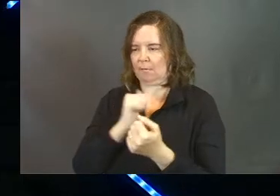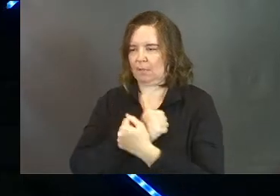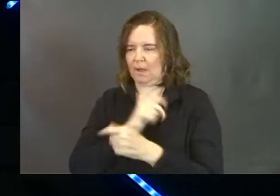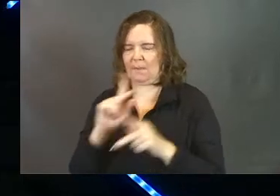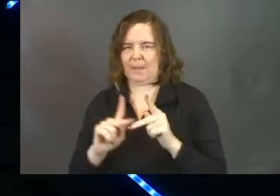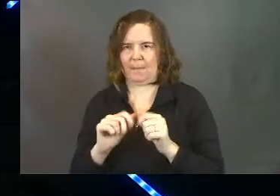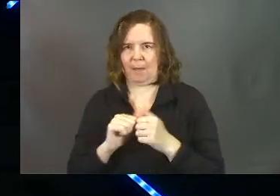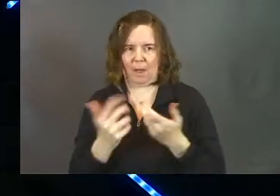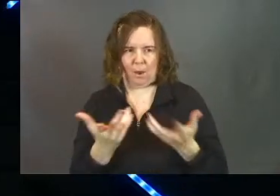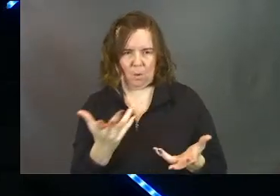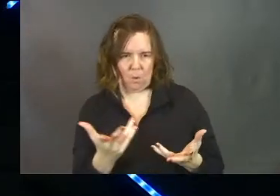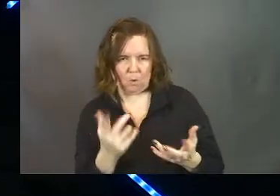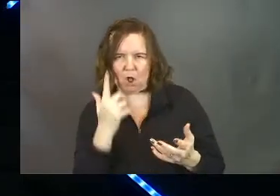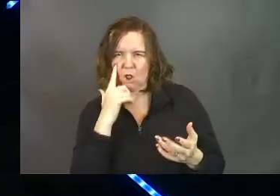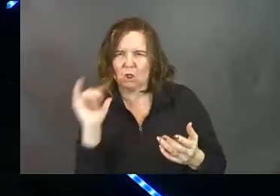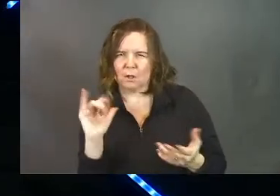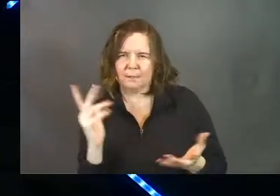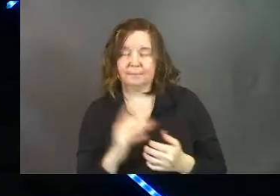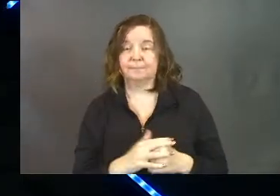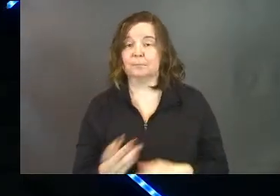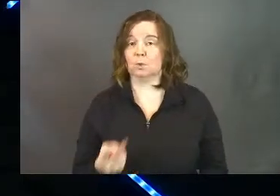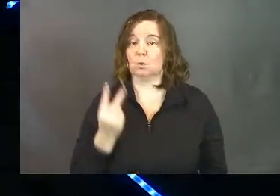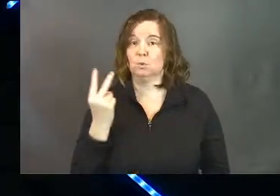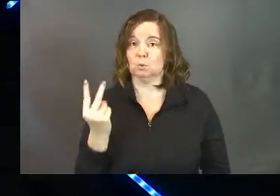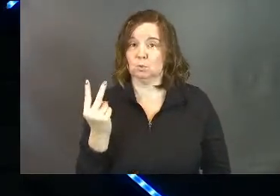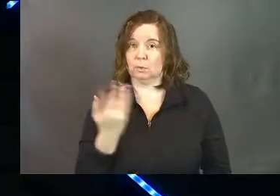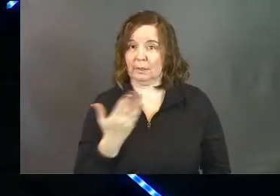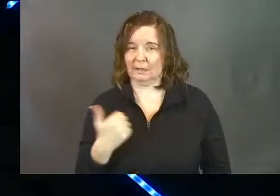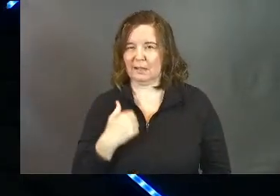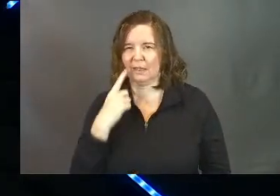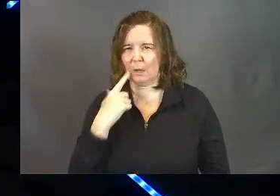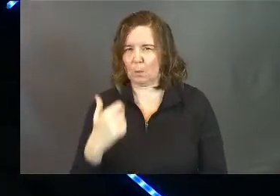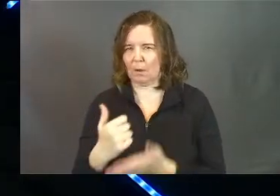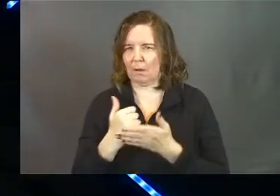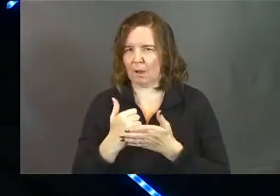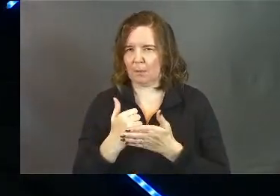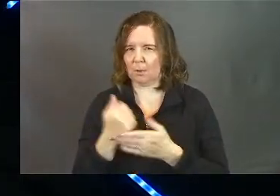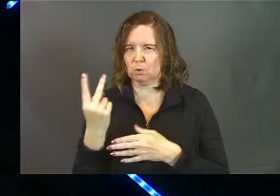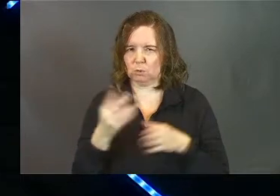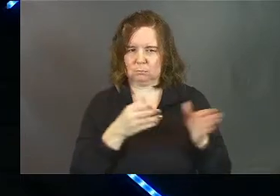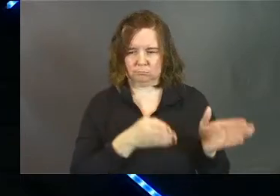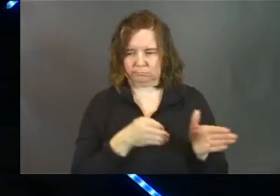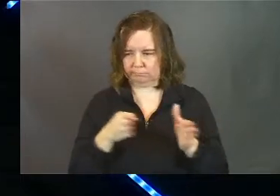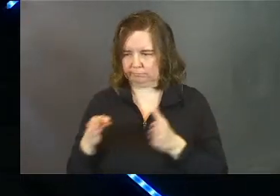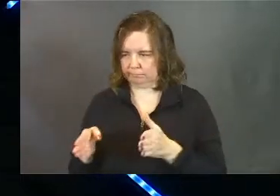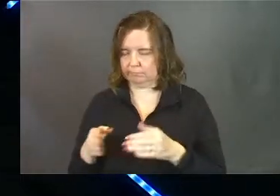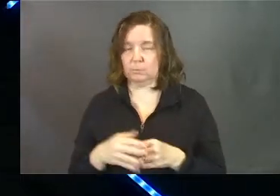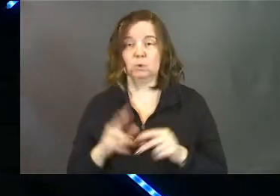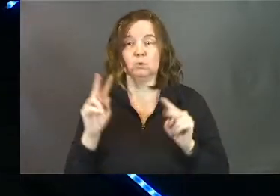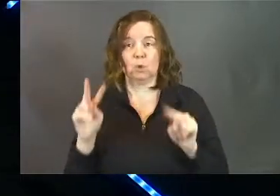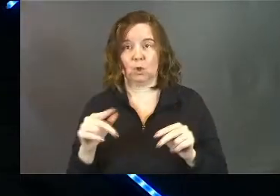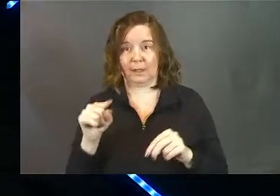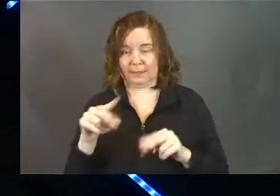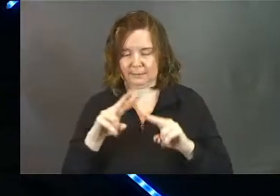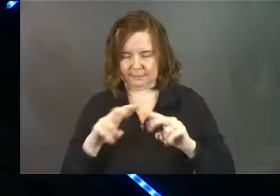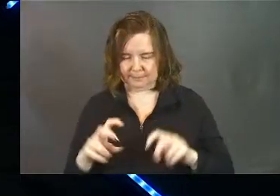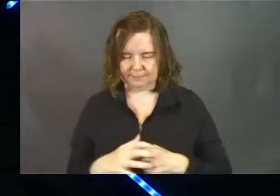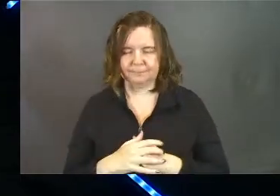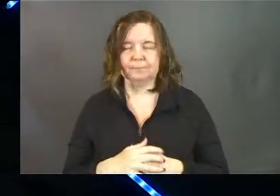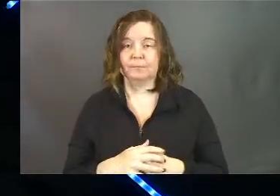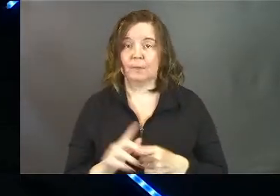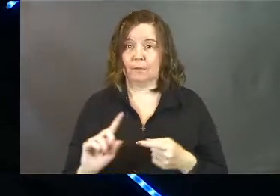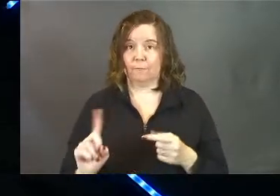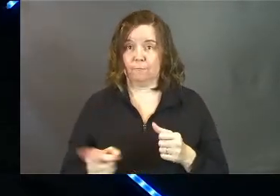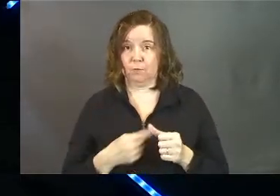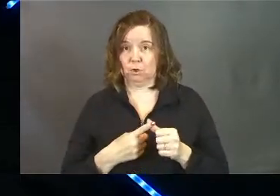about? Two things that I think are going to help us so much, two kind of roads that we're going to go down to look at this. So